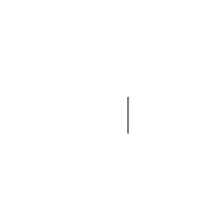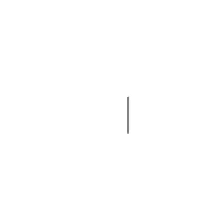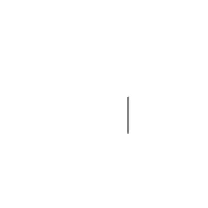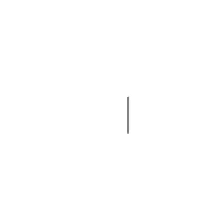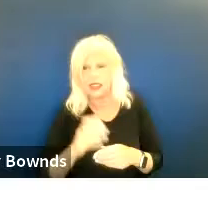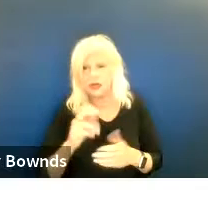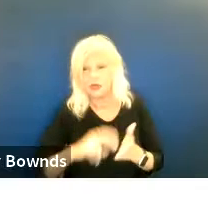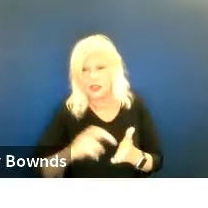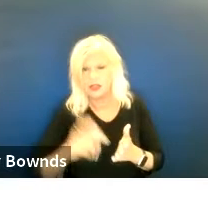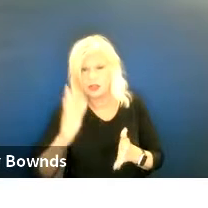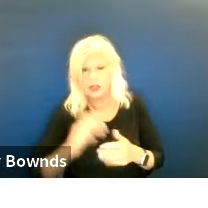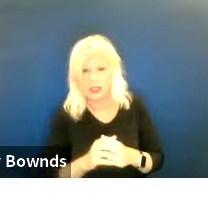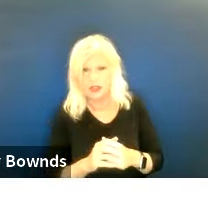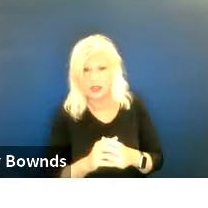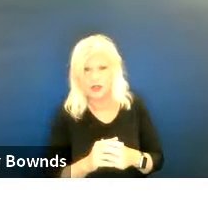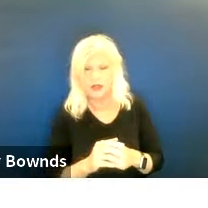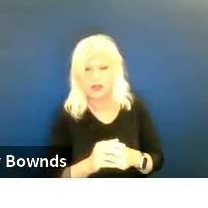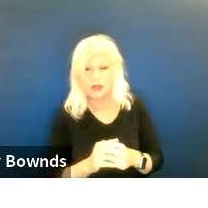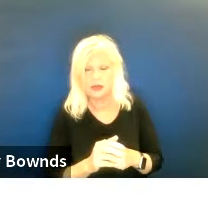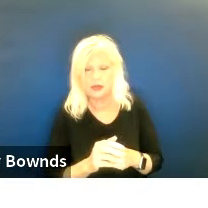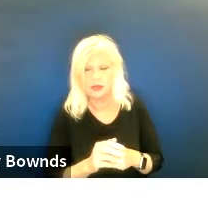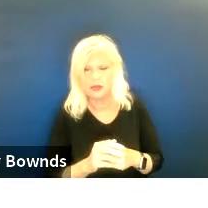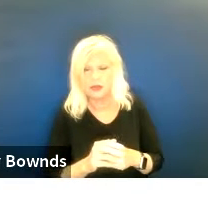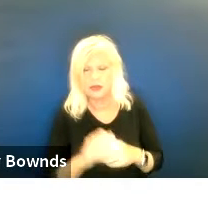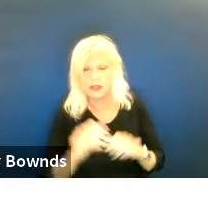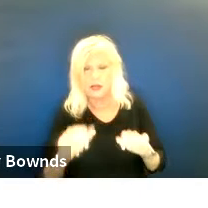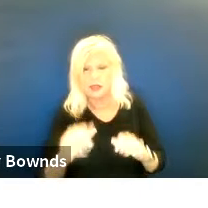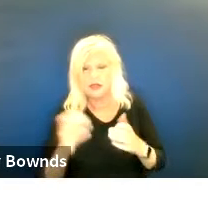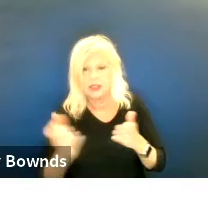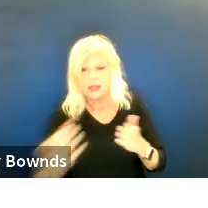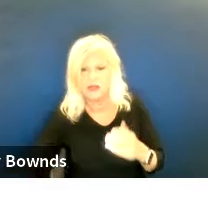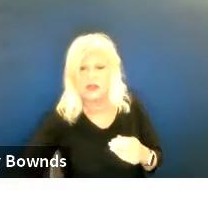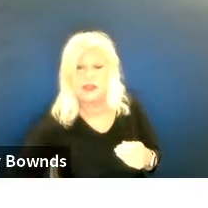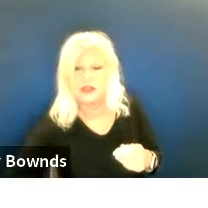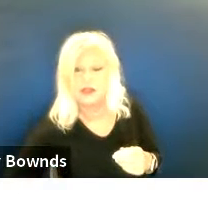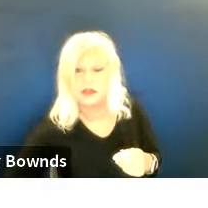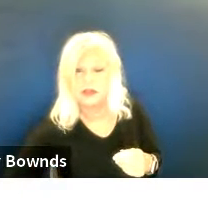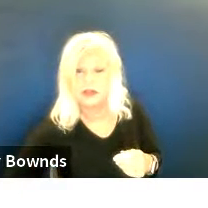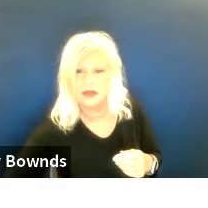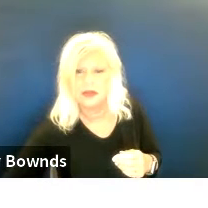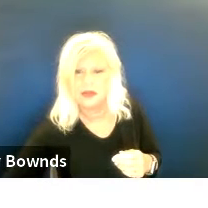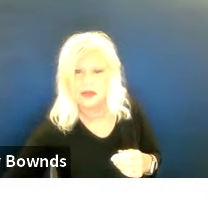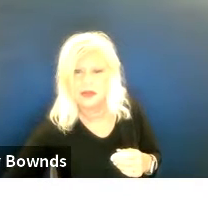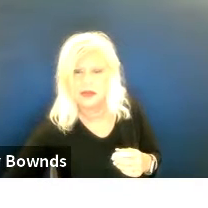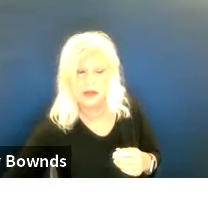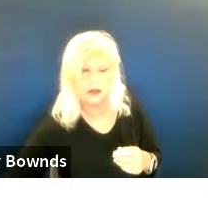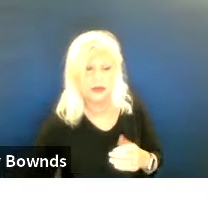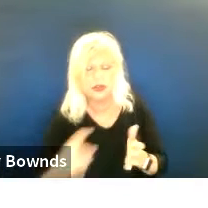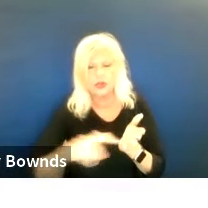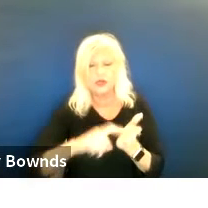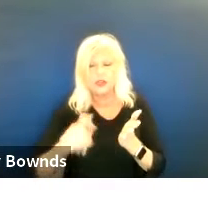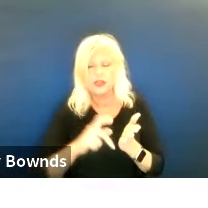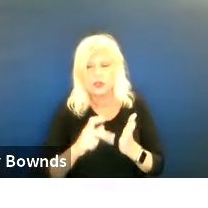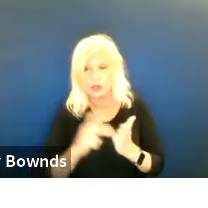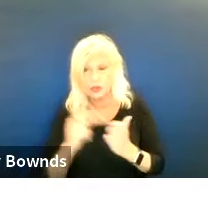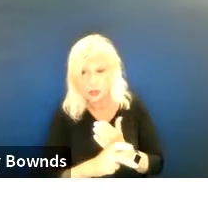in the area of disability and rehabilitation sciences. His research projects include from pragmatic randomized control